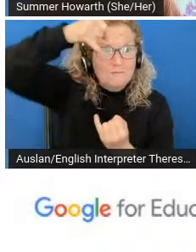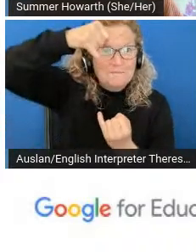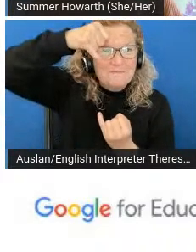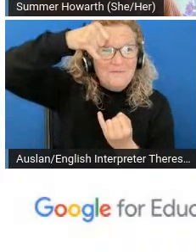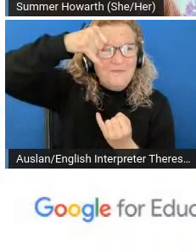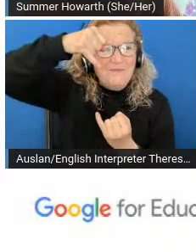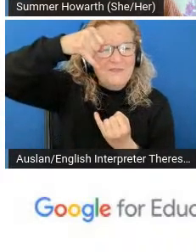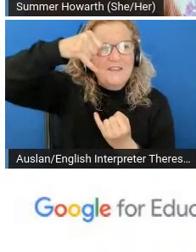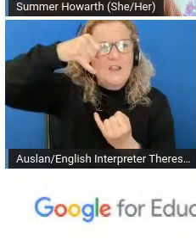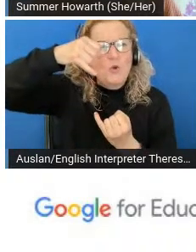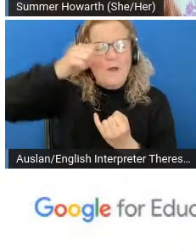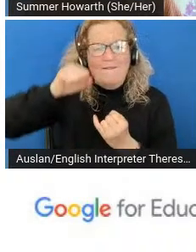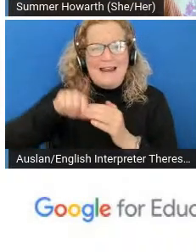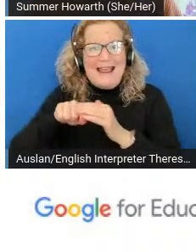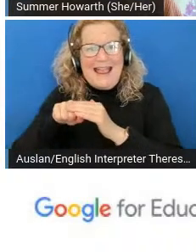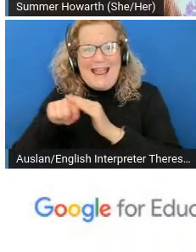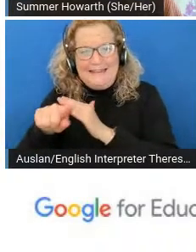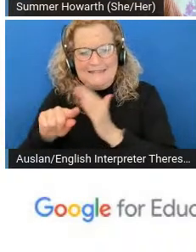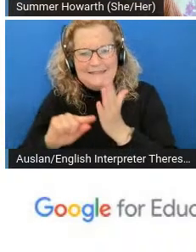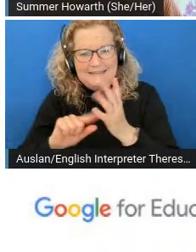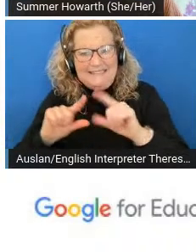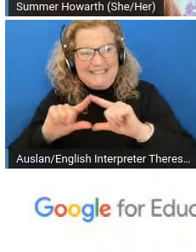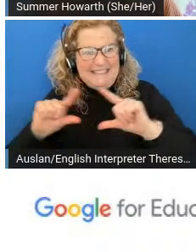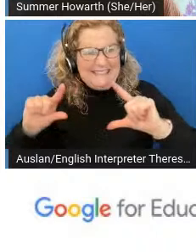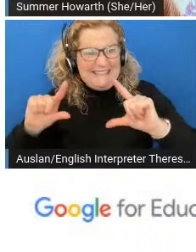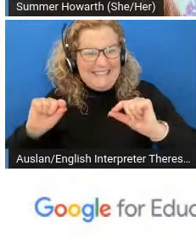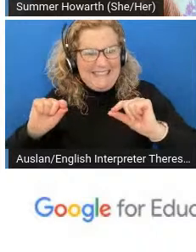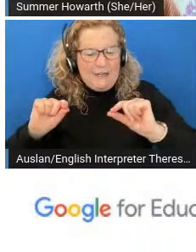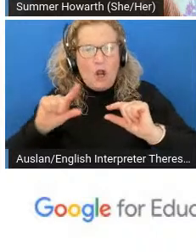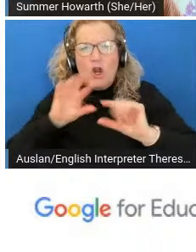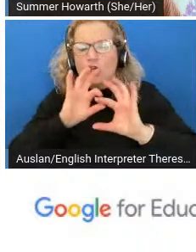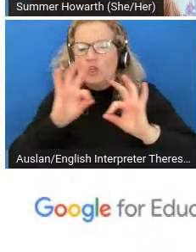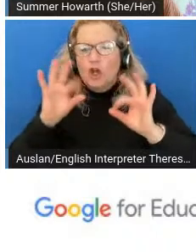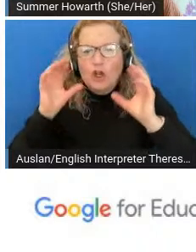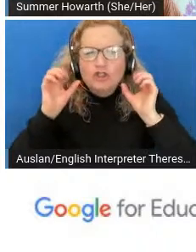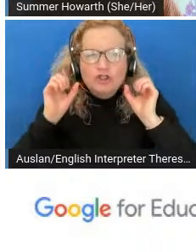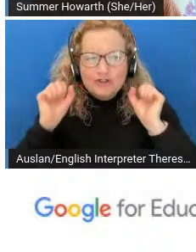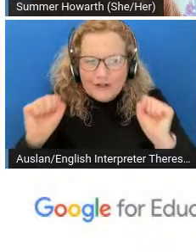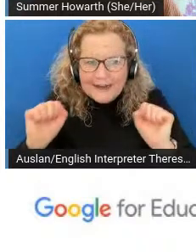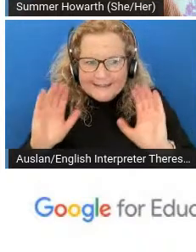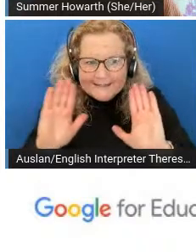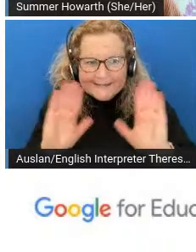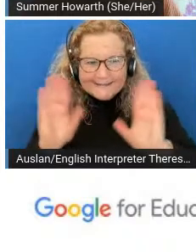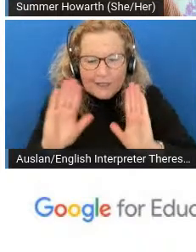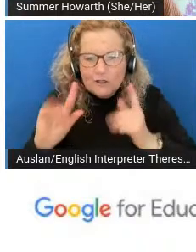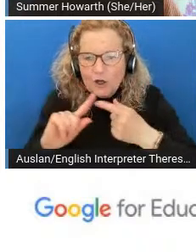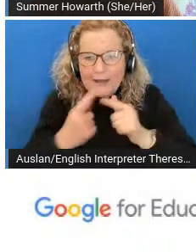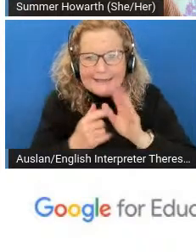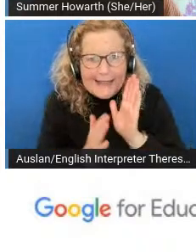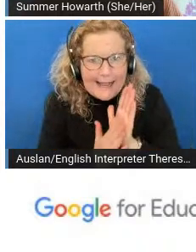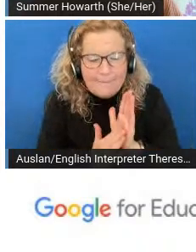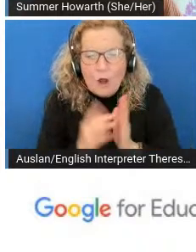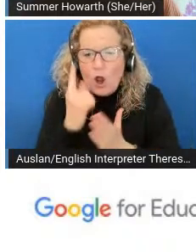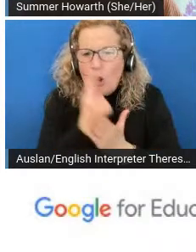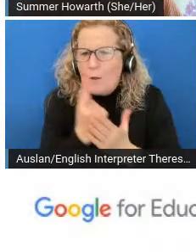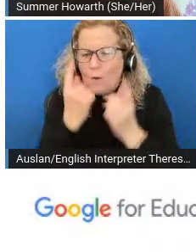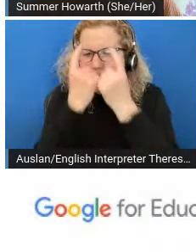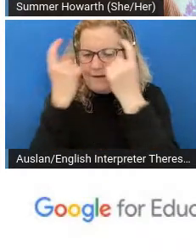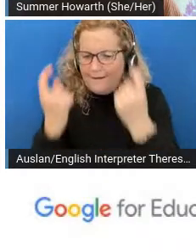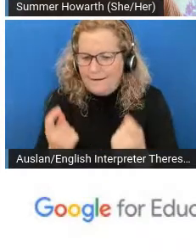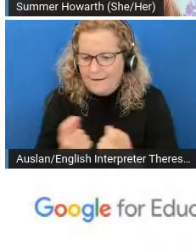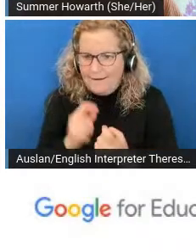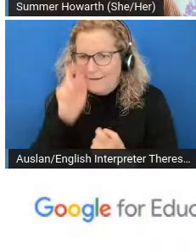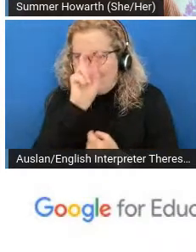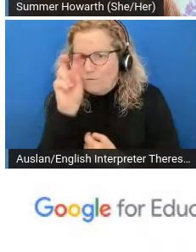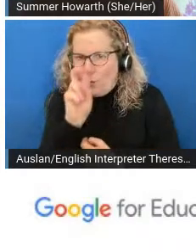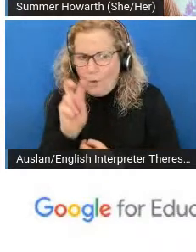form. It's very simple. It's not stressful. It's not an exam, but there is a form that we'd love you to fill in at the end of this webinar,